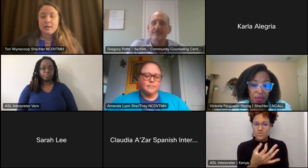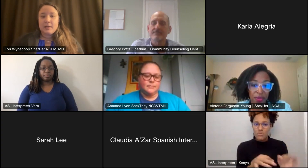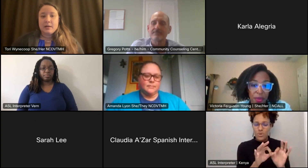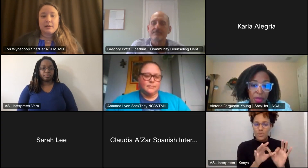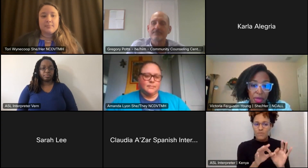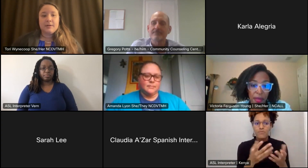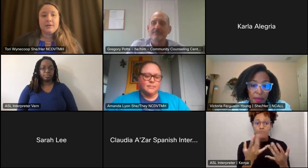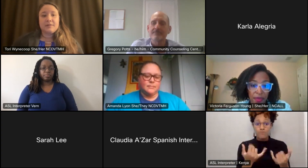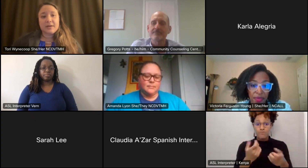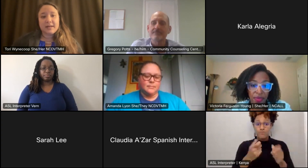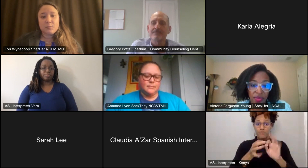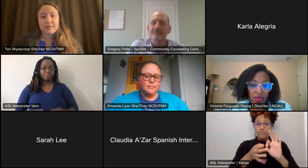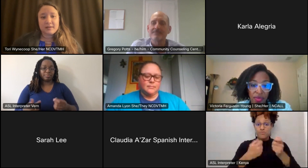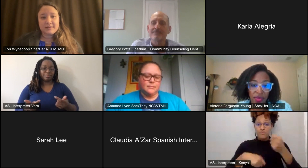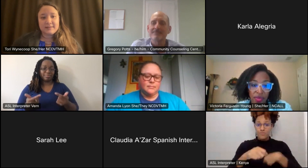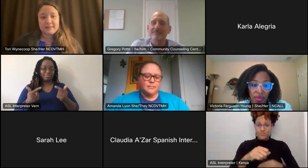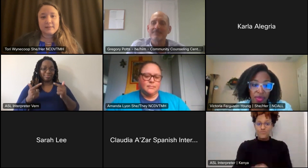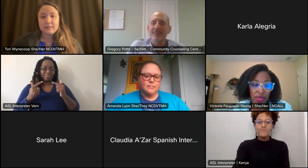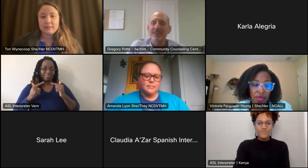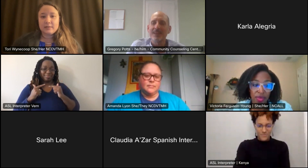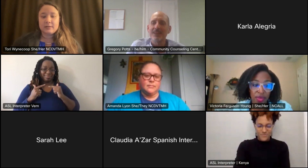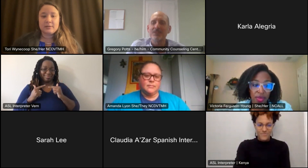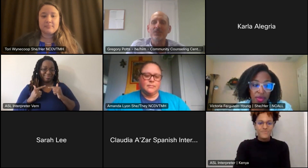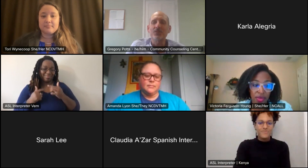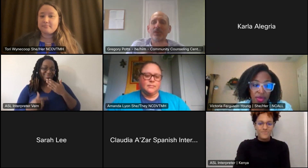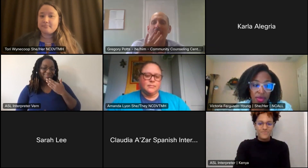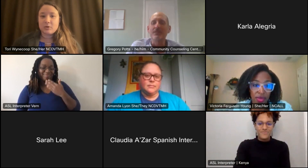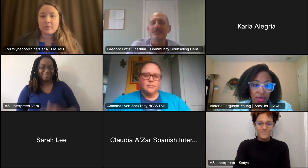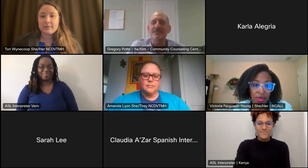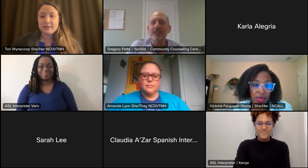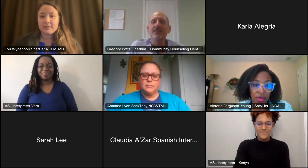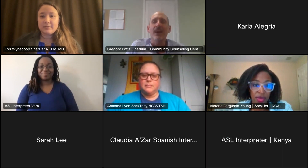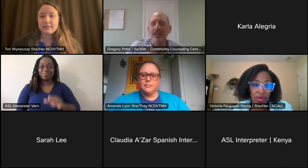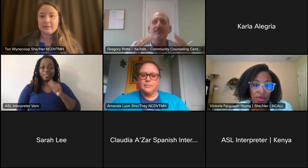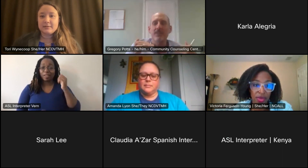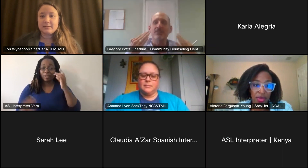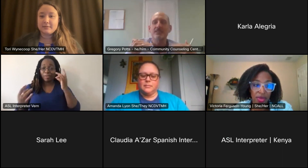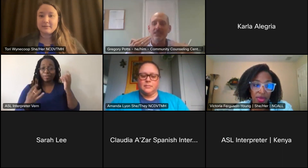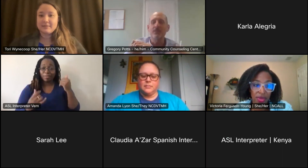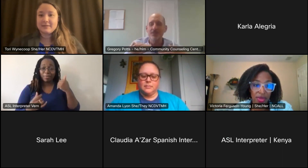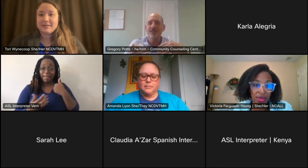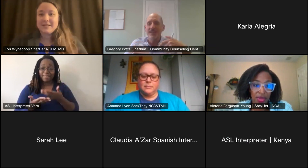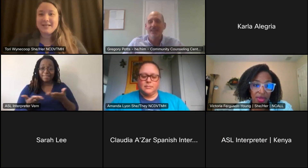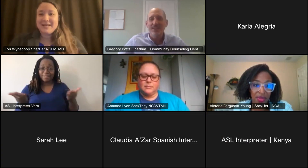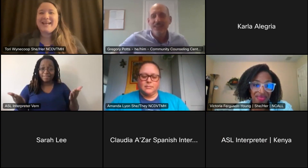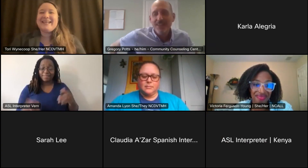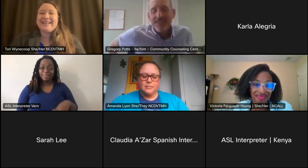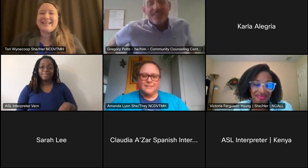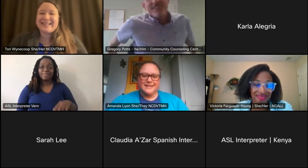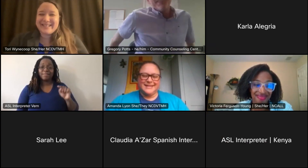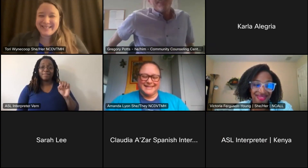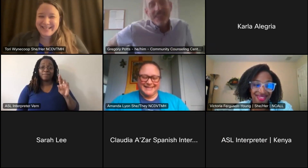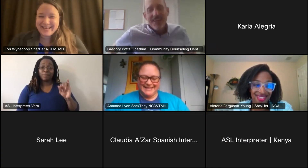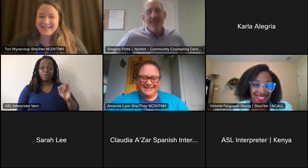um are there any more thoughts? Tori, I was nodding vigorously while you were talking.